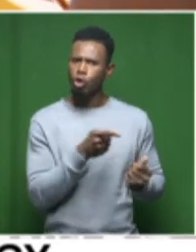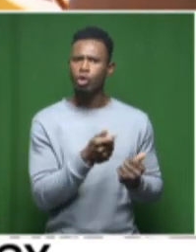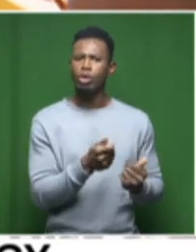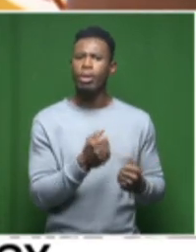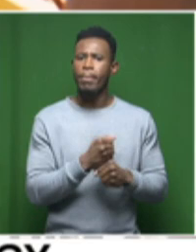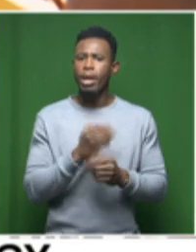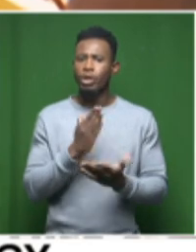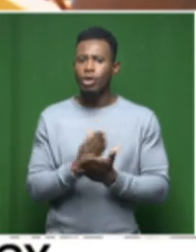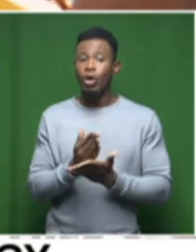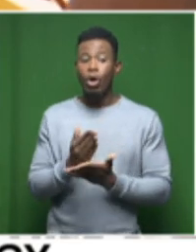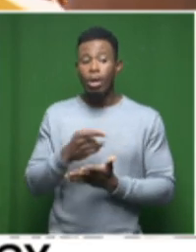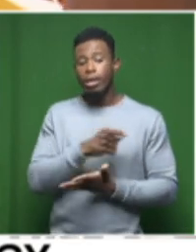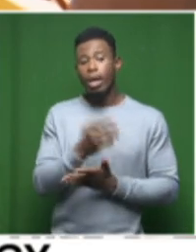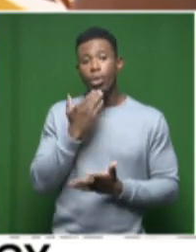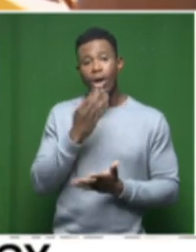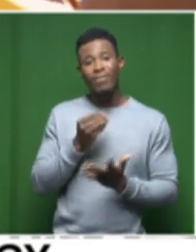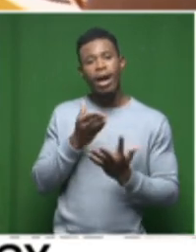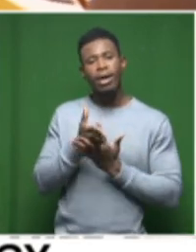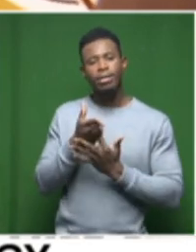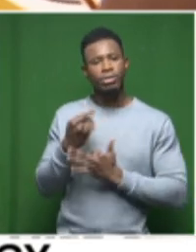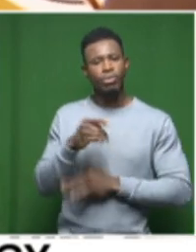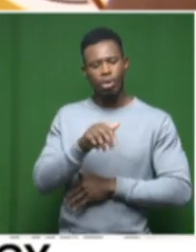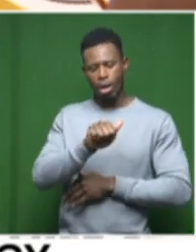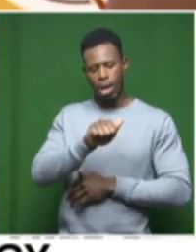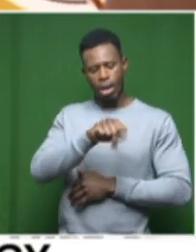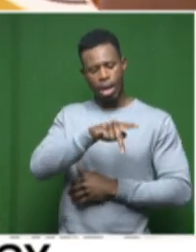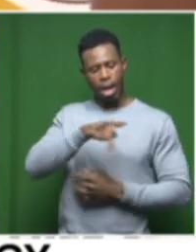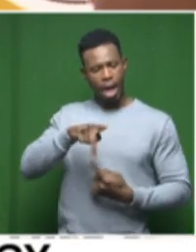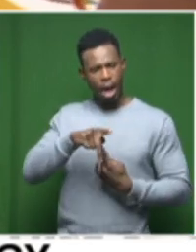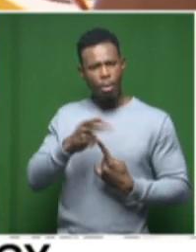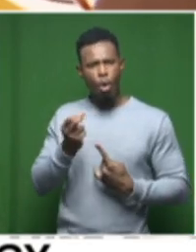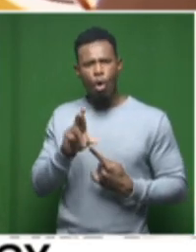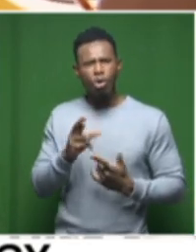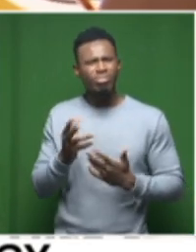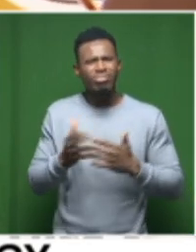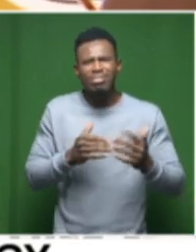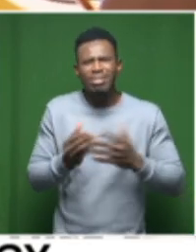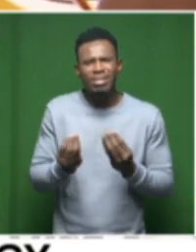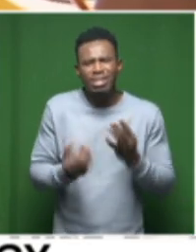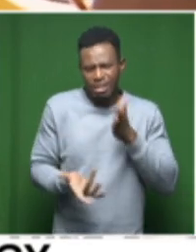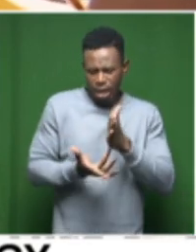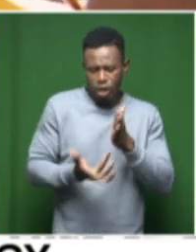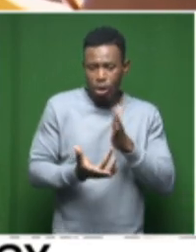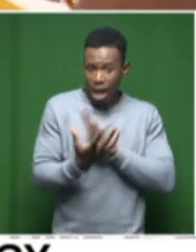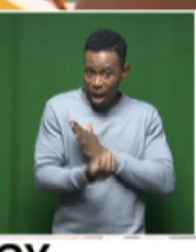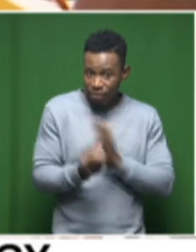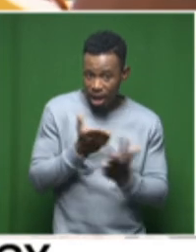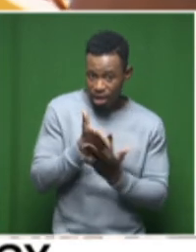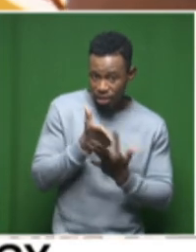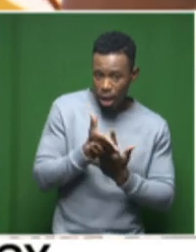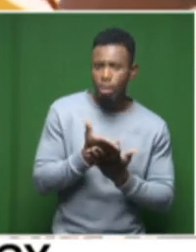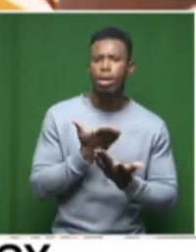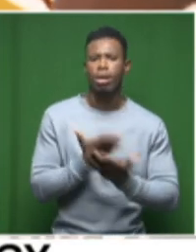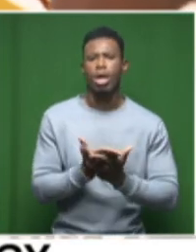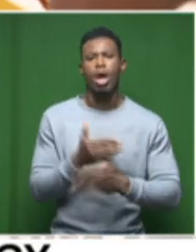got access just to an application or to some sort of technology who is able to work